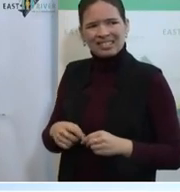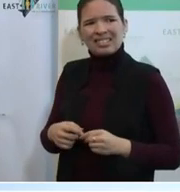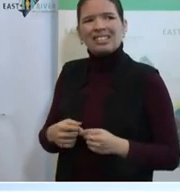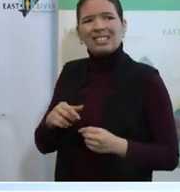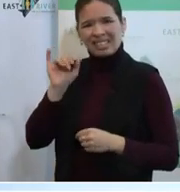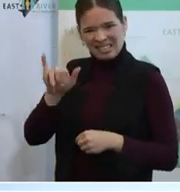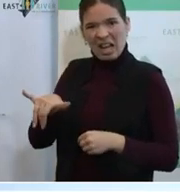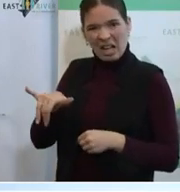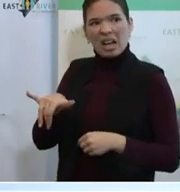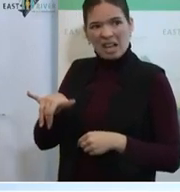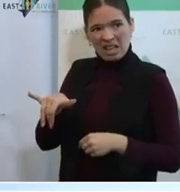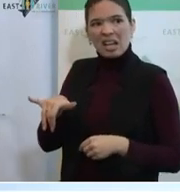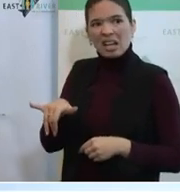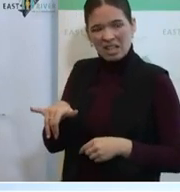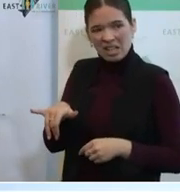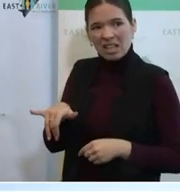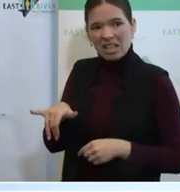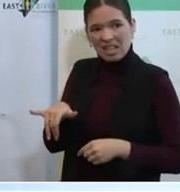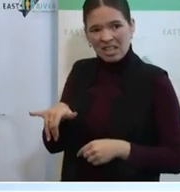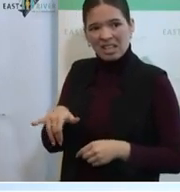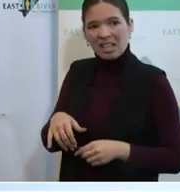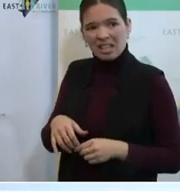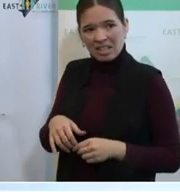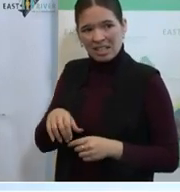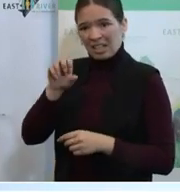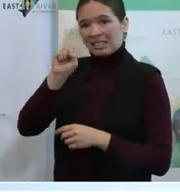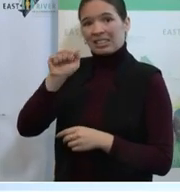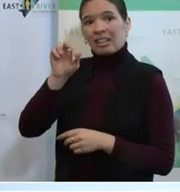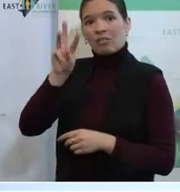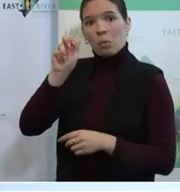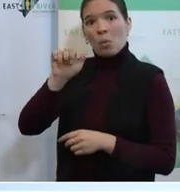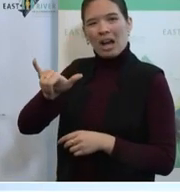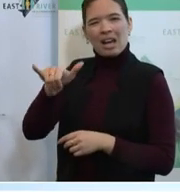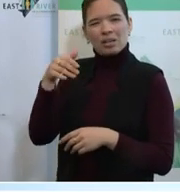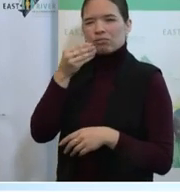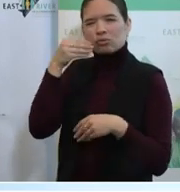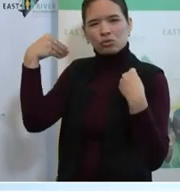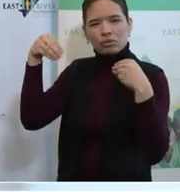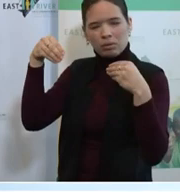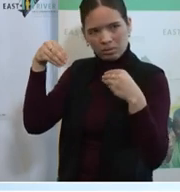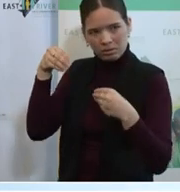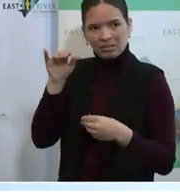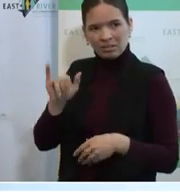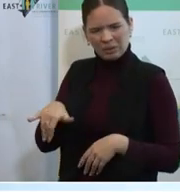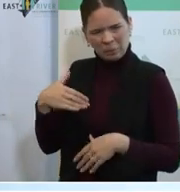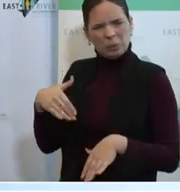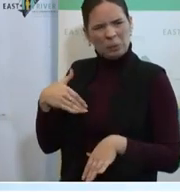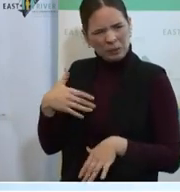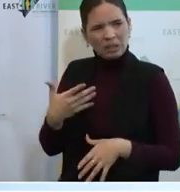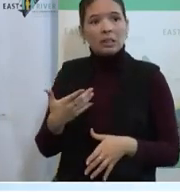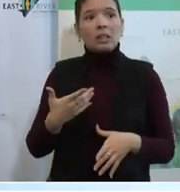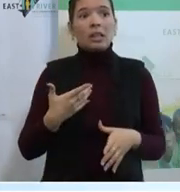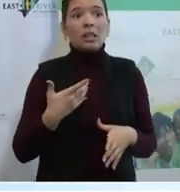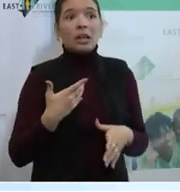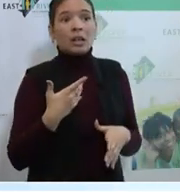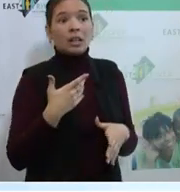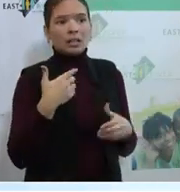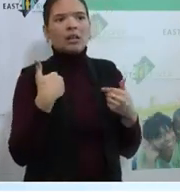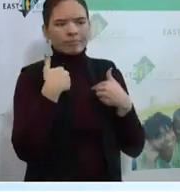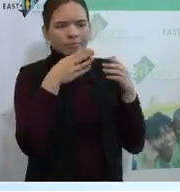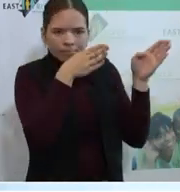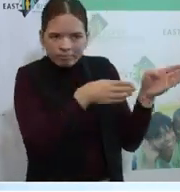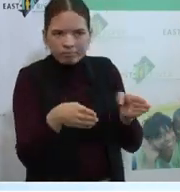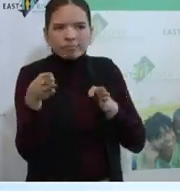are, I hope that you're following. We have a big effort to help redevelop this whole